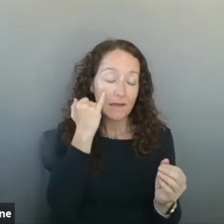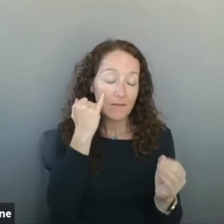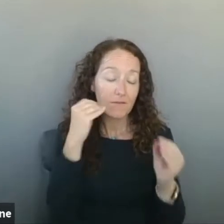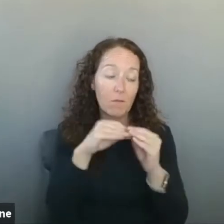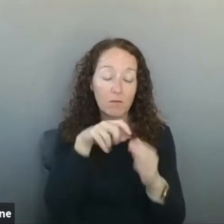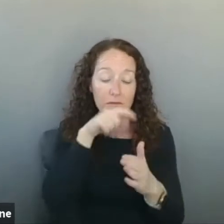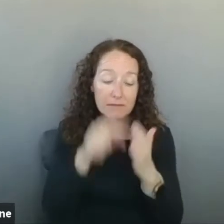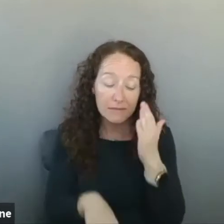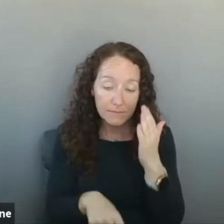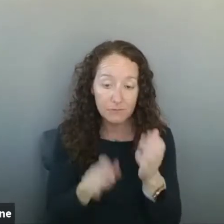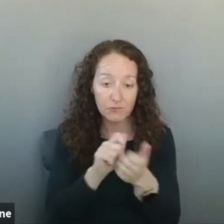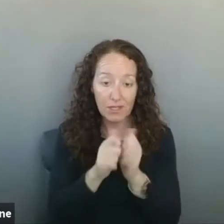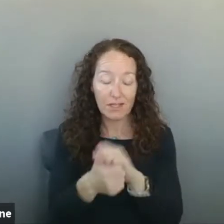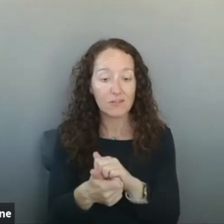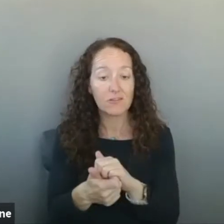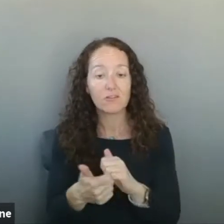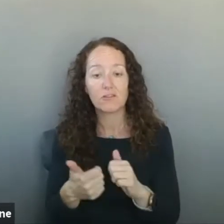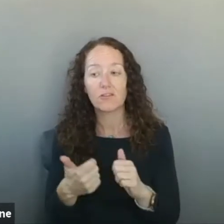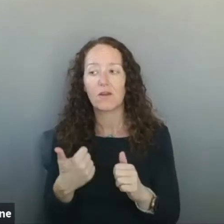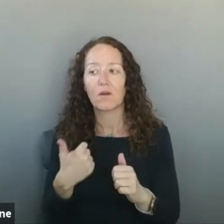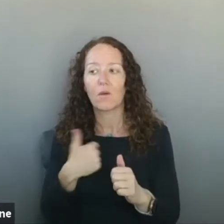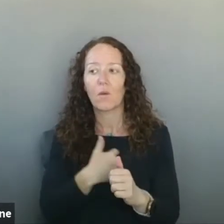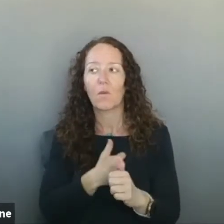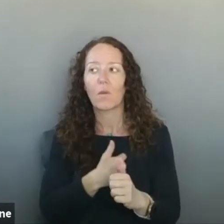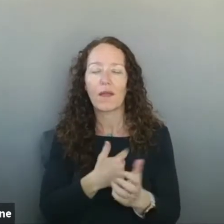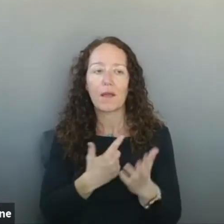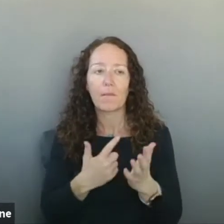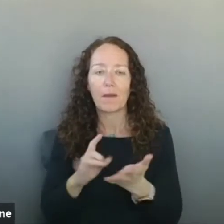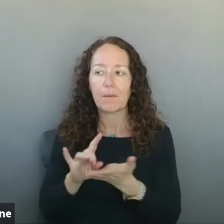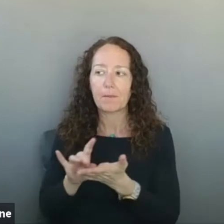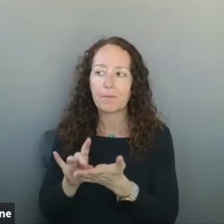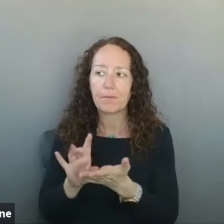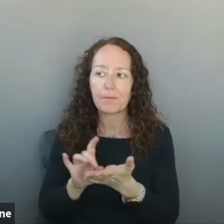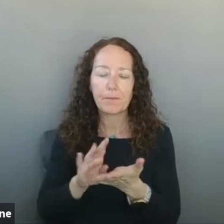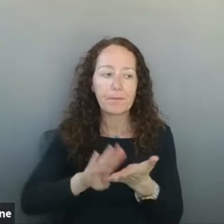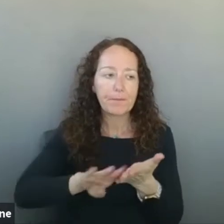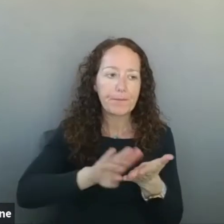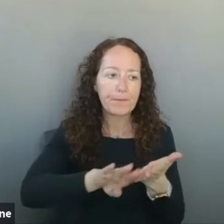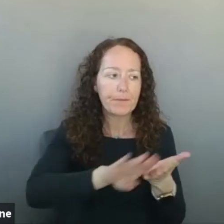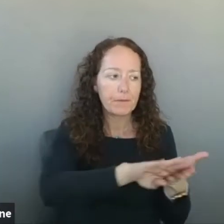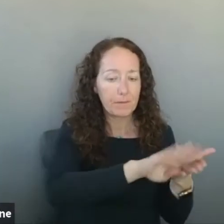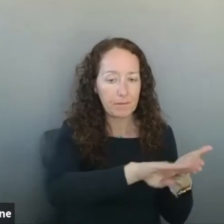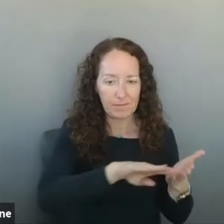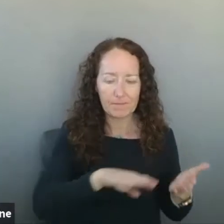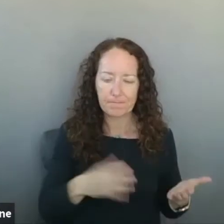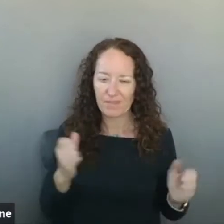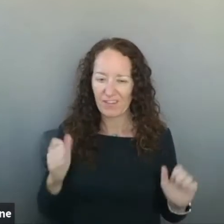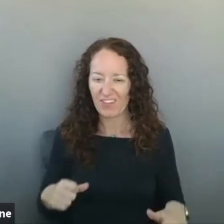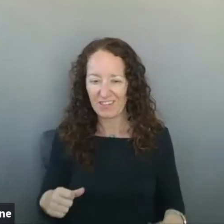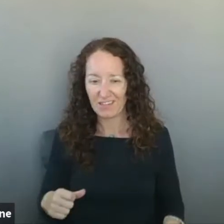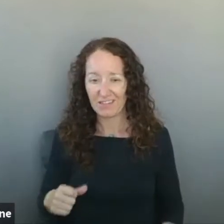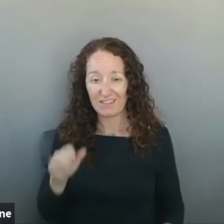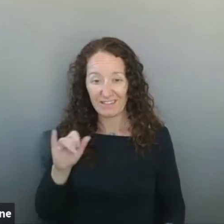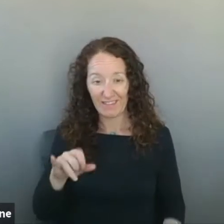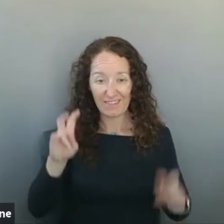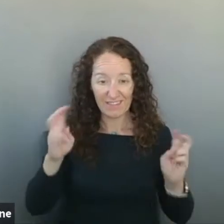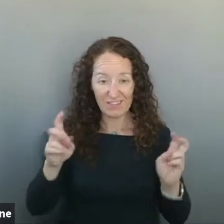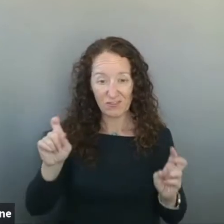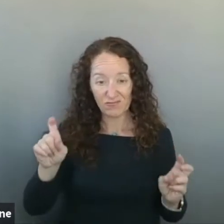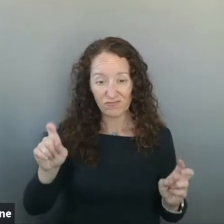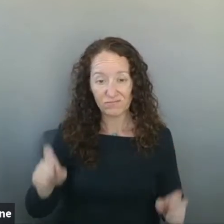Is that the issue? Is that the issue? I'll let Tim respond